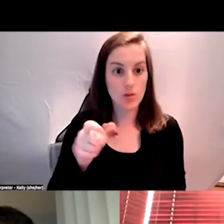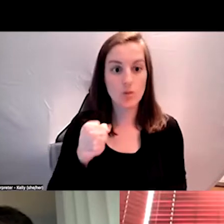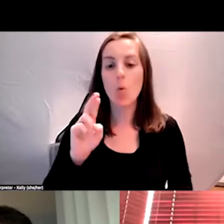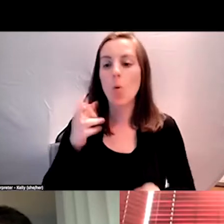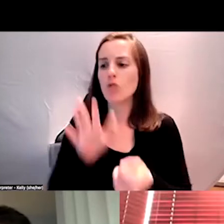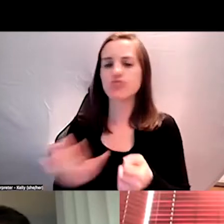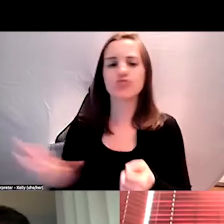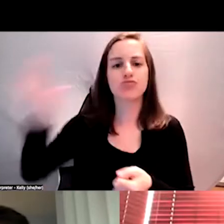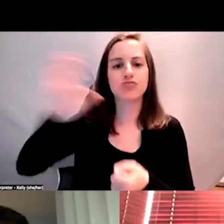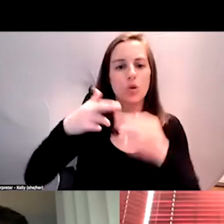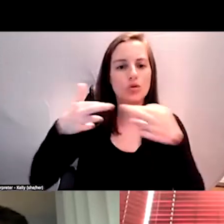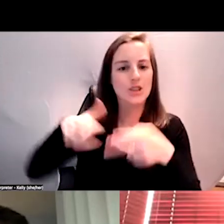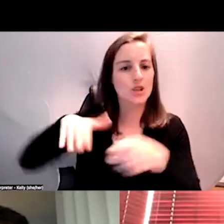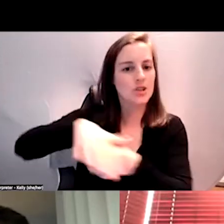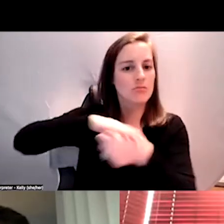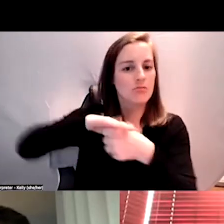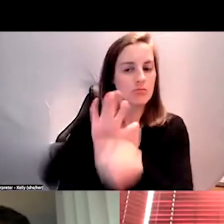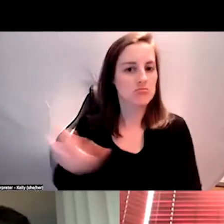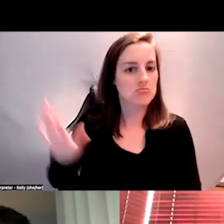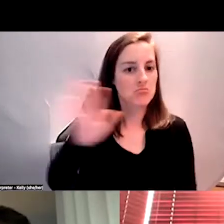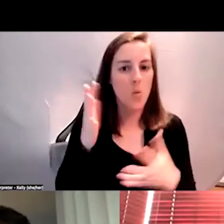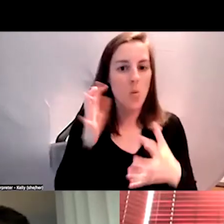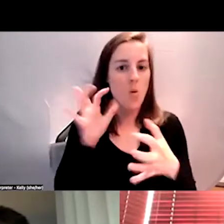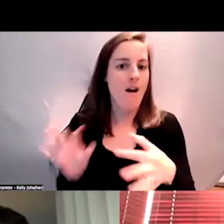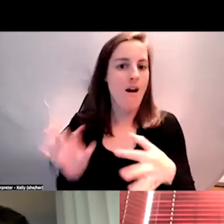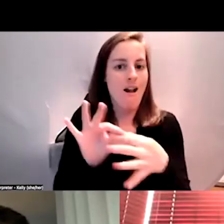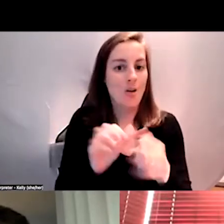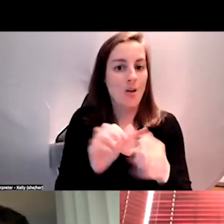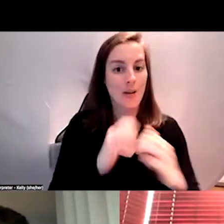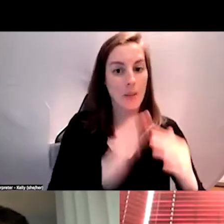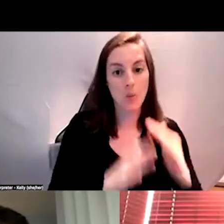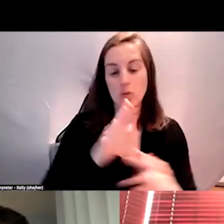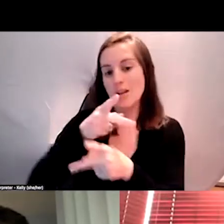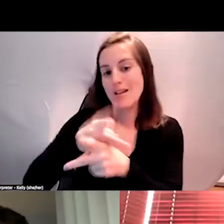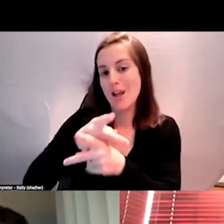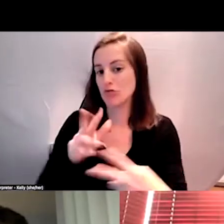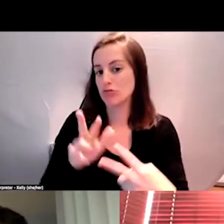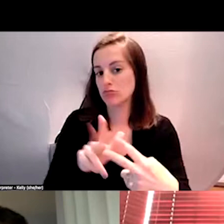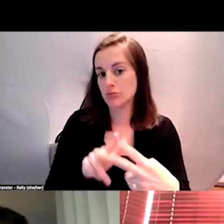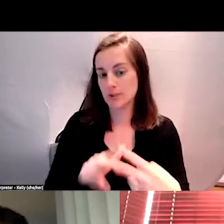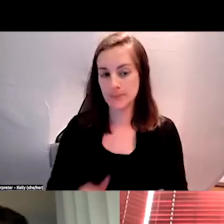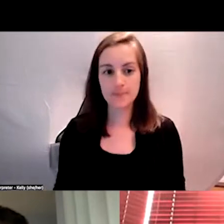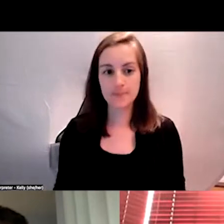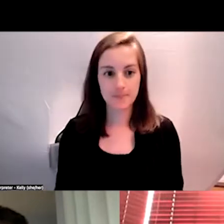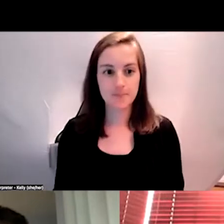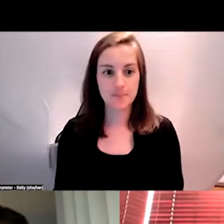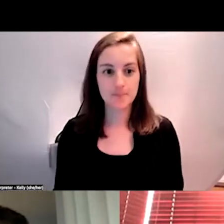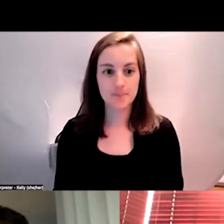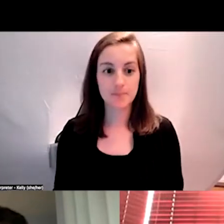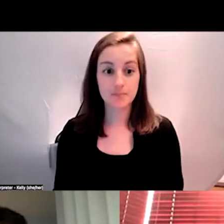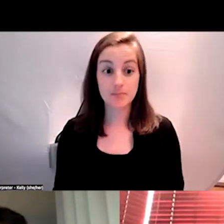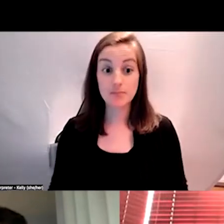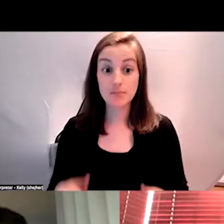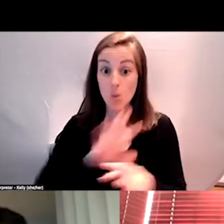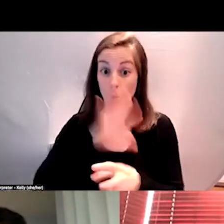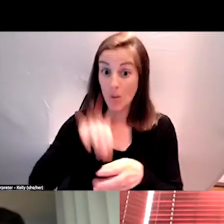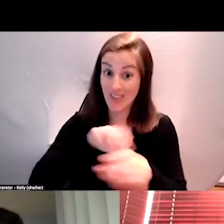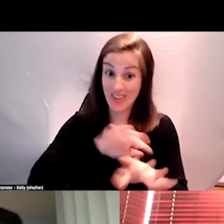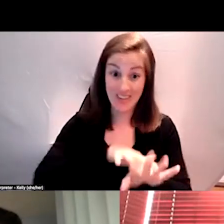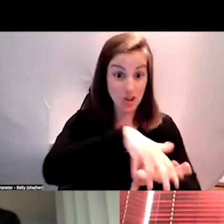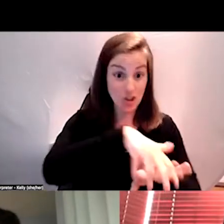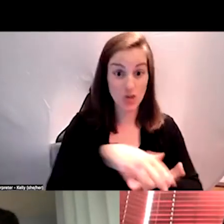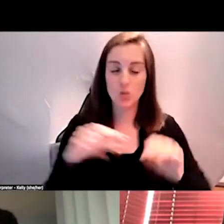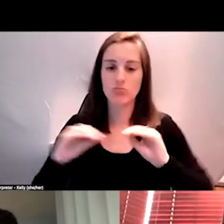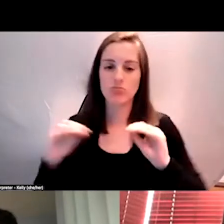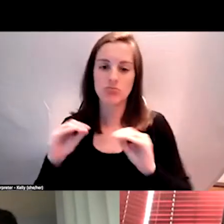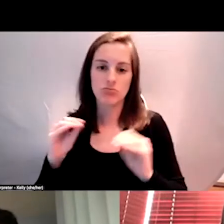and interested in connecting to community or to care within Indigenous or non-Indigenous spaces. I want